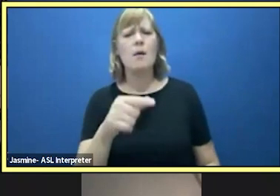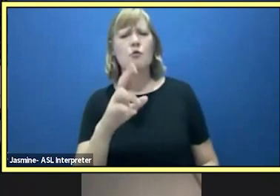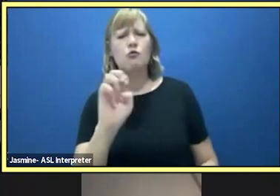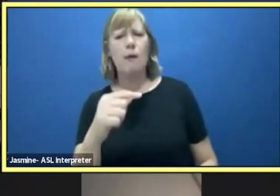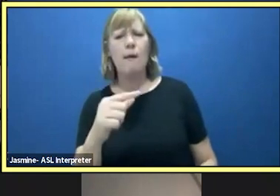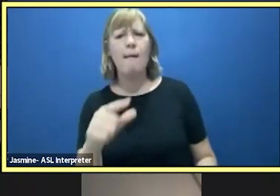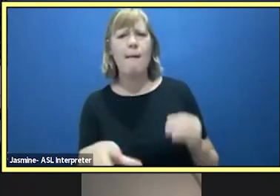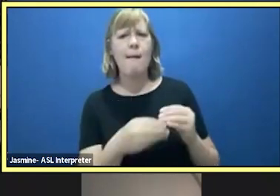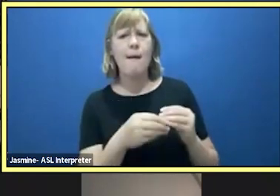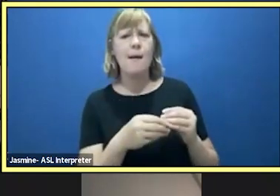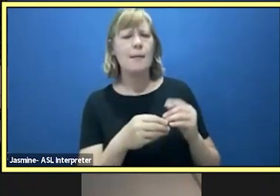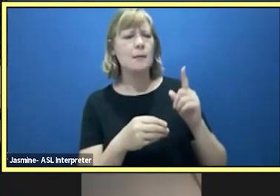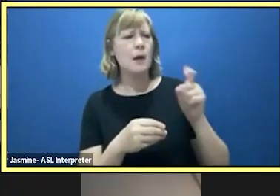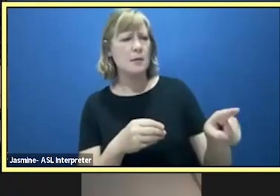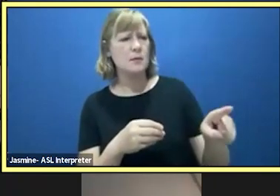Like,